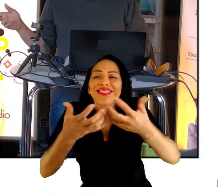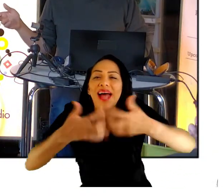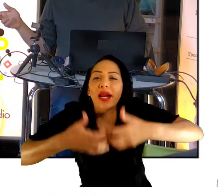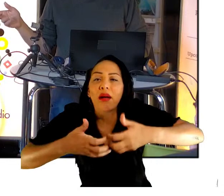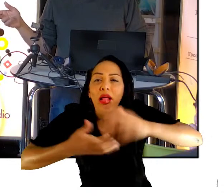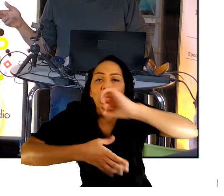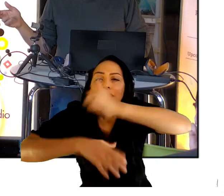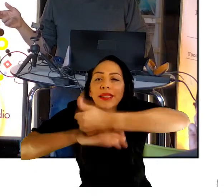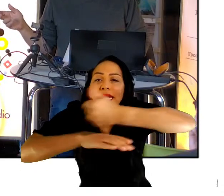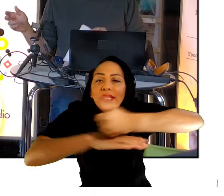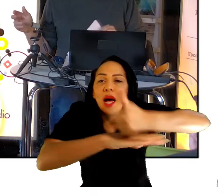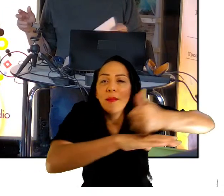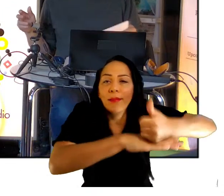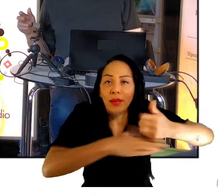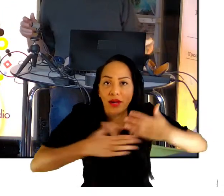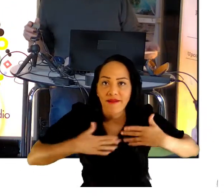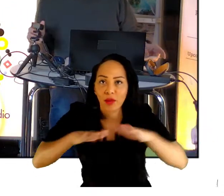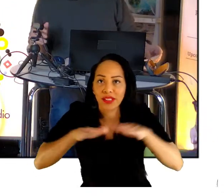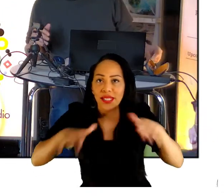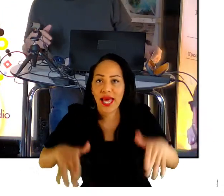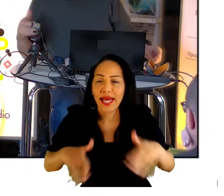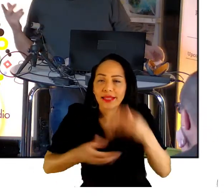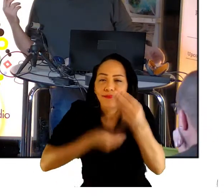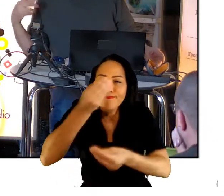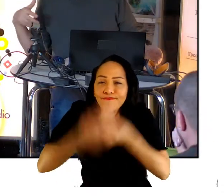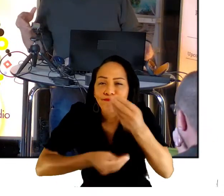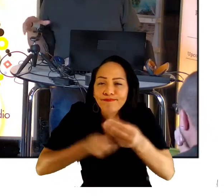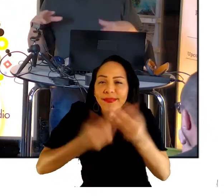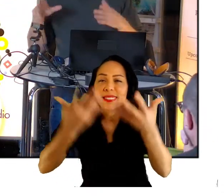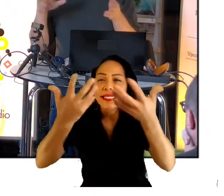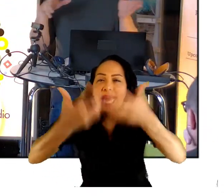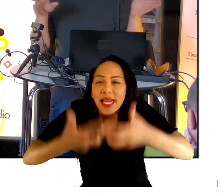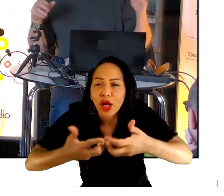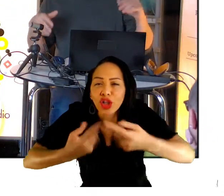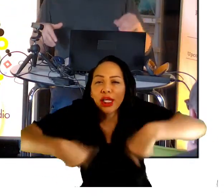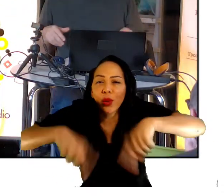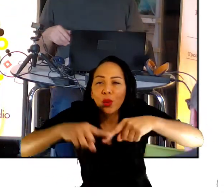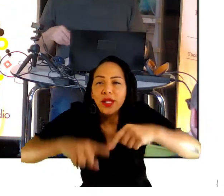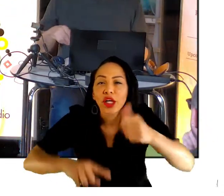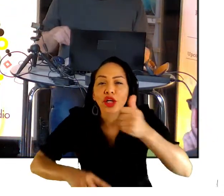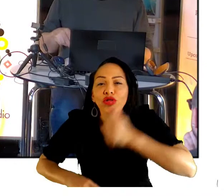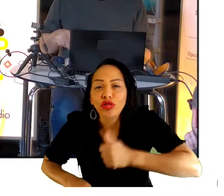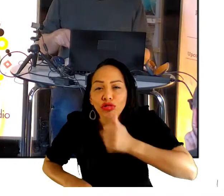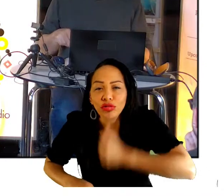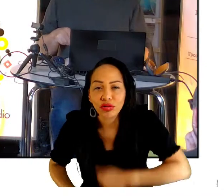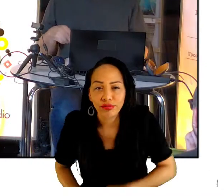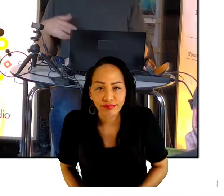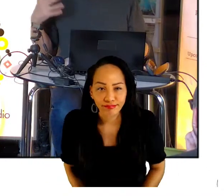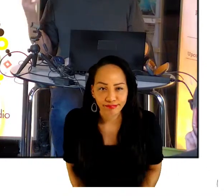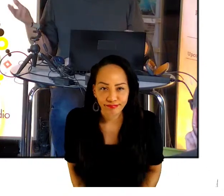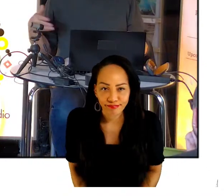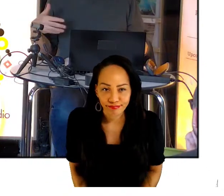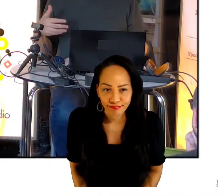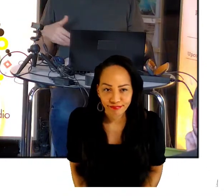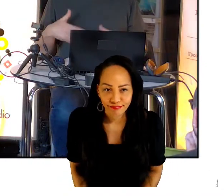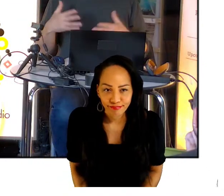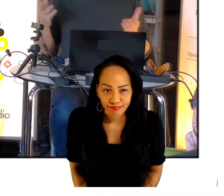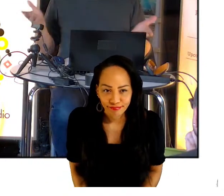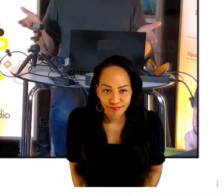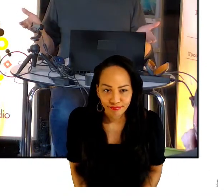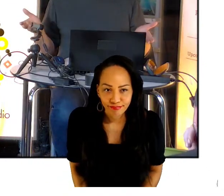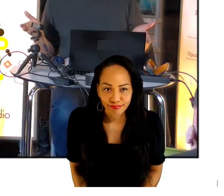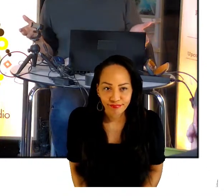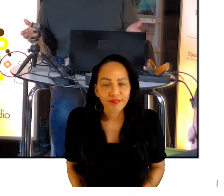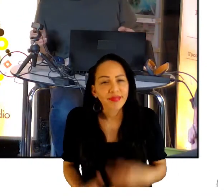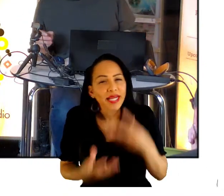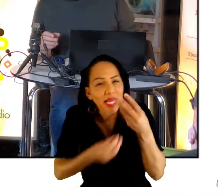the technology that we work with. We're going to talk about, as you can see from those of you who have the free sheet, a little bit about how we work, and there'll be